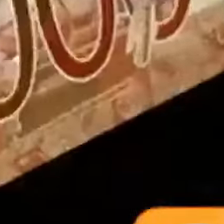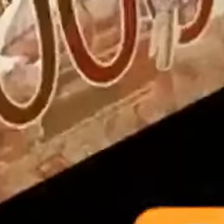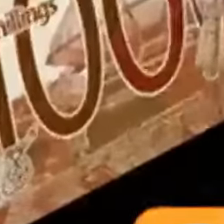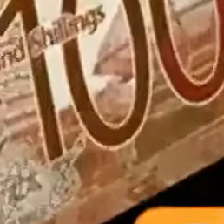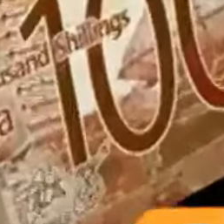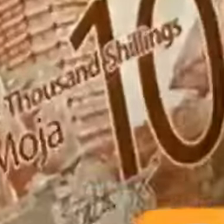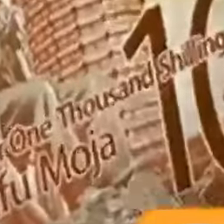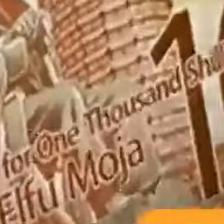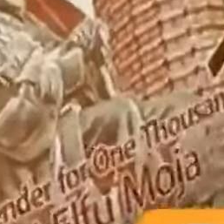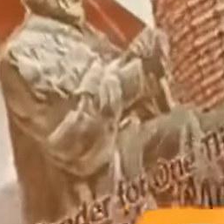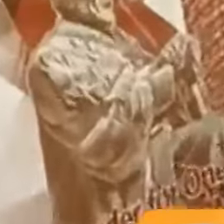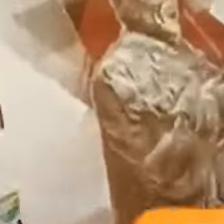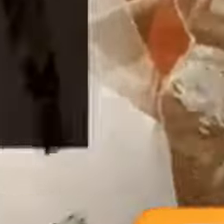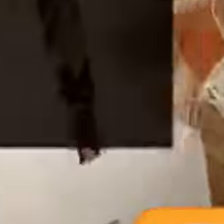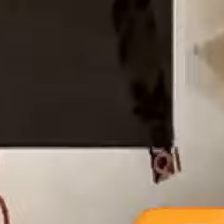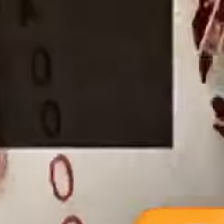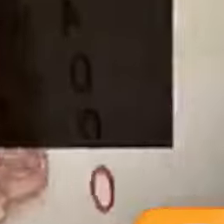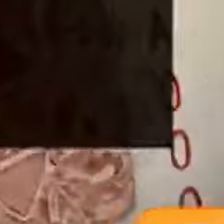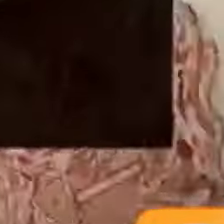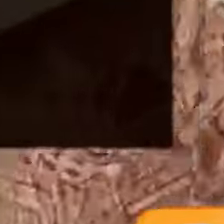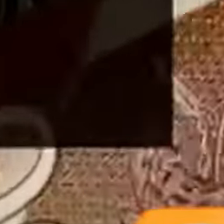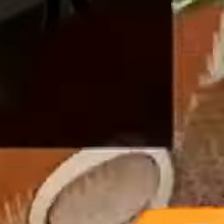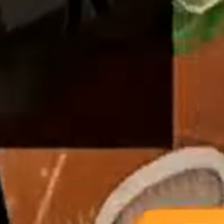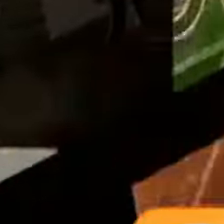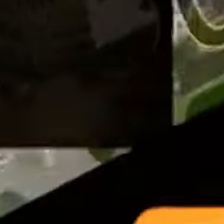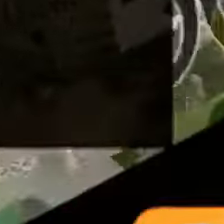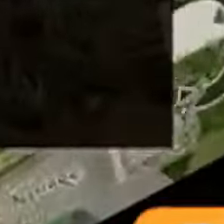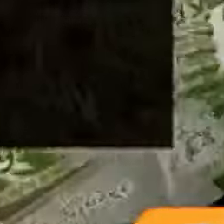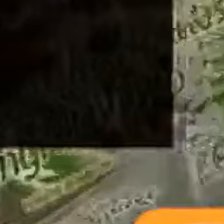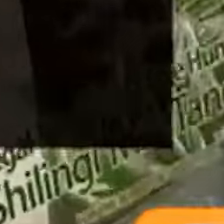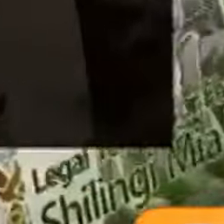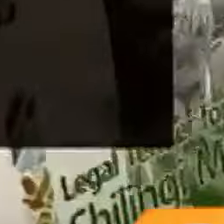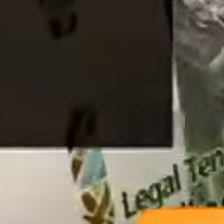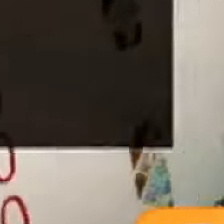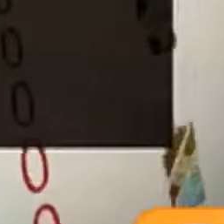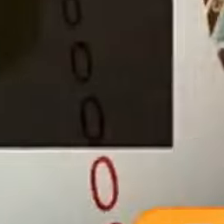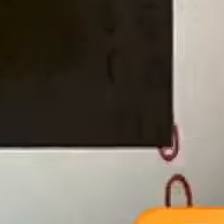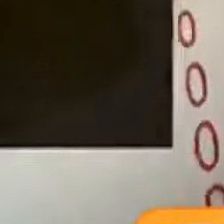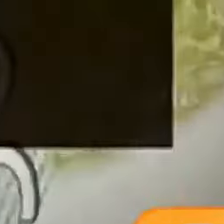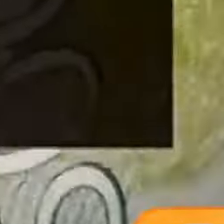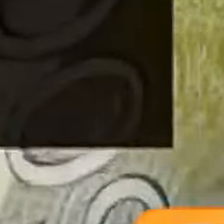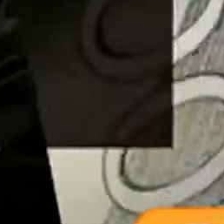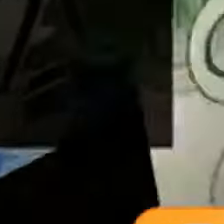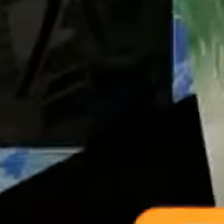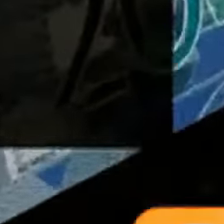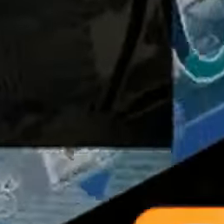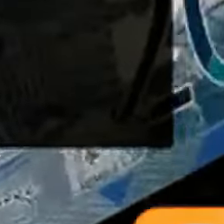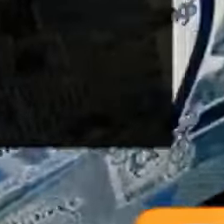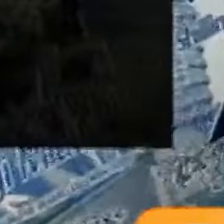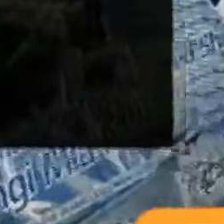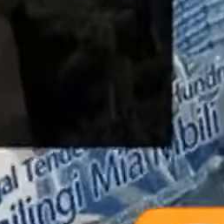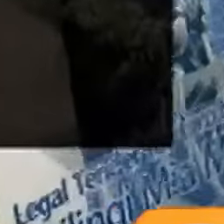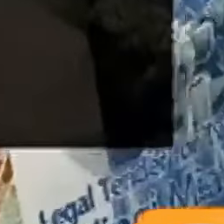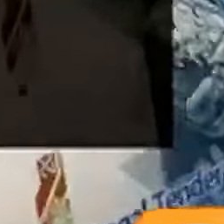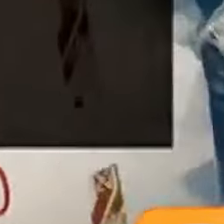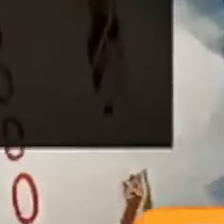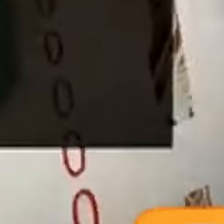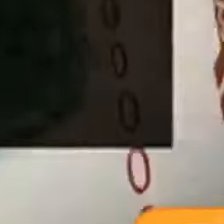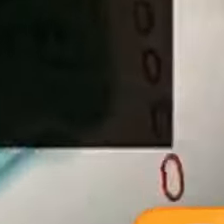shillings, with the bank subsidiary, which focuses on MSME clients, Kingdom Bank, making a profit before tax